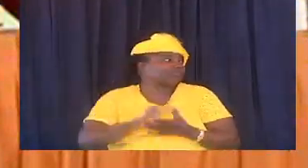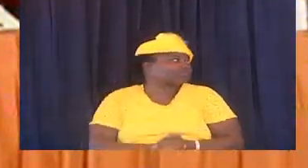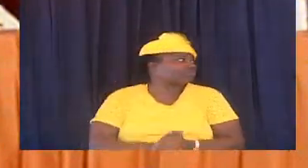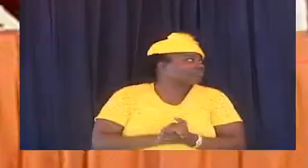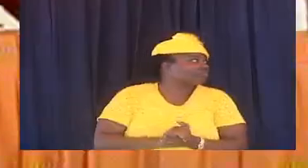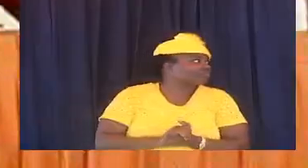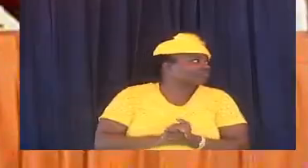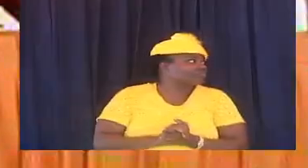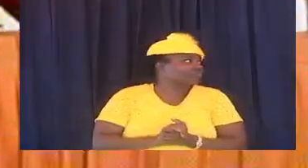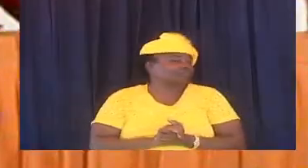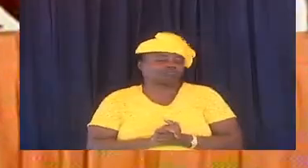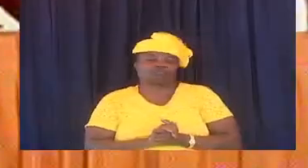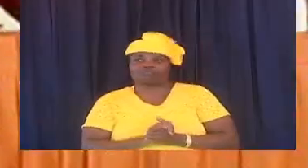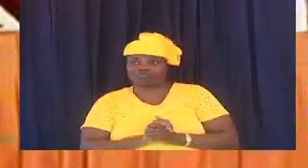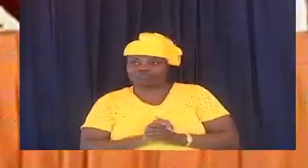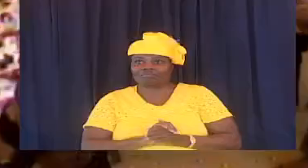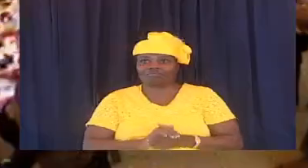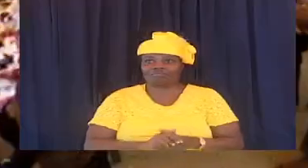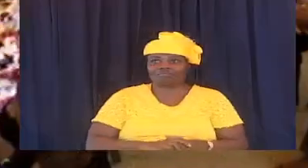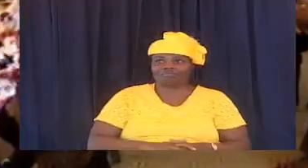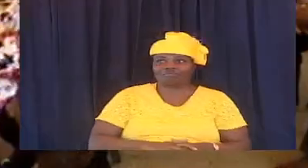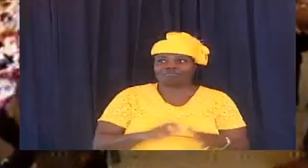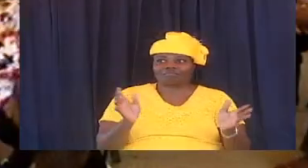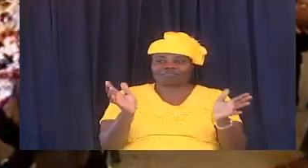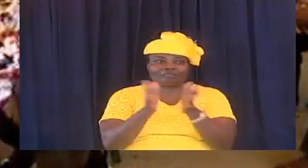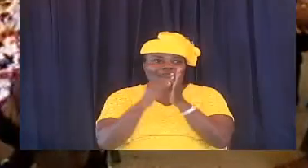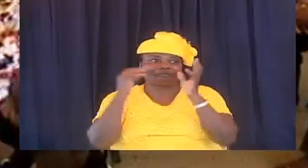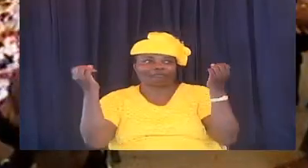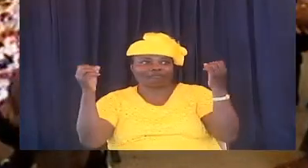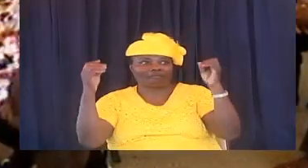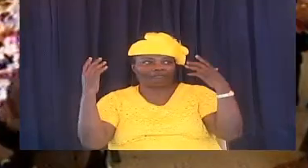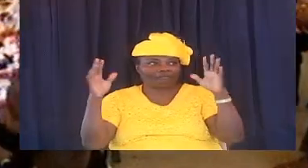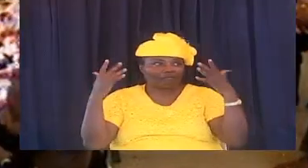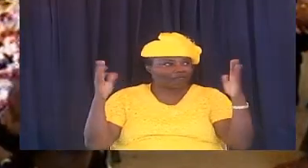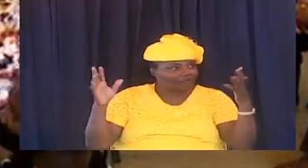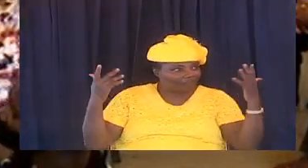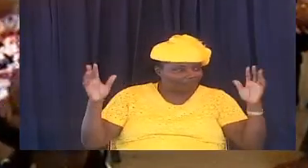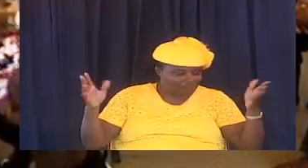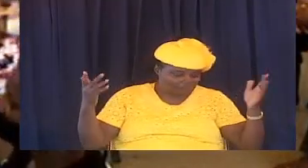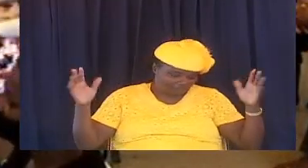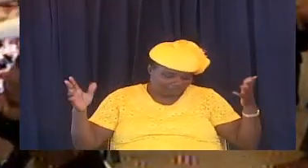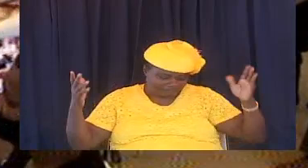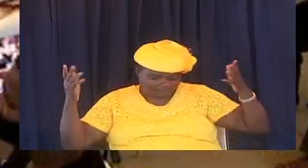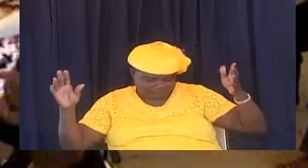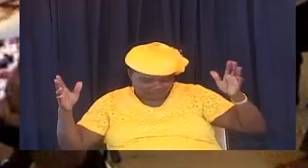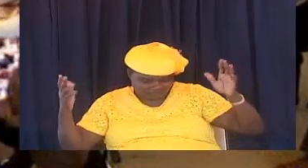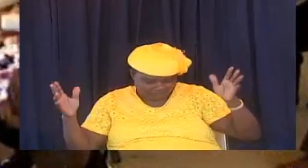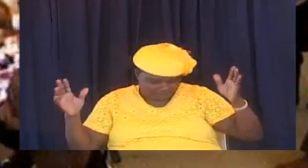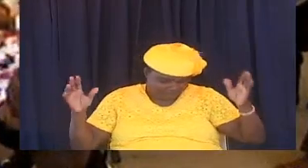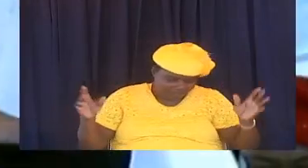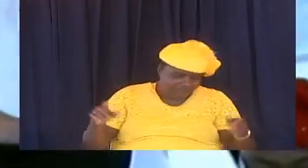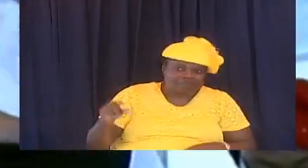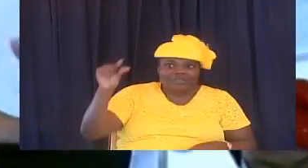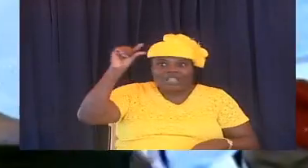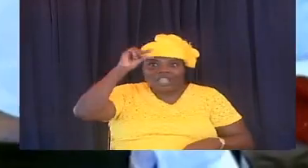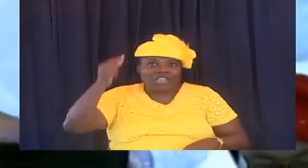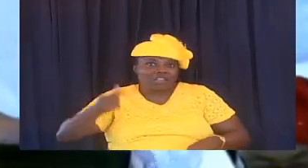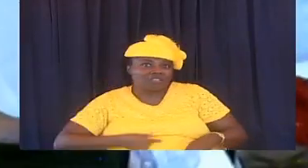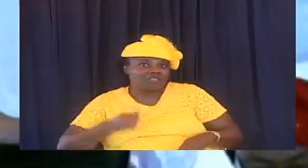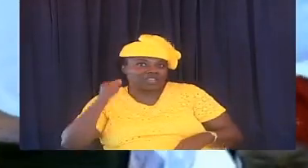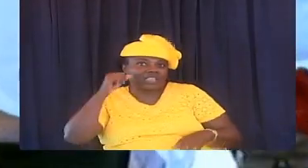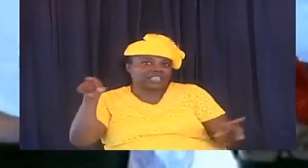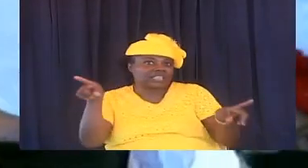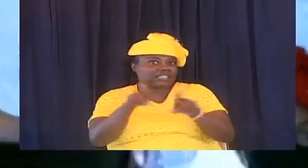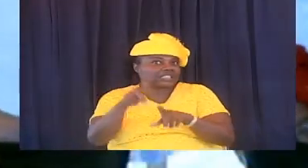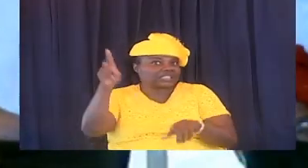for Mother Grizzle. It's good to see you in the name of the Lord. Sister Daly is not here this morning. I greet her in her absence. Let's put our